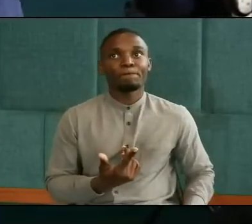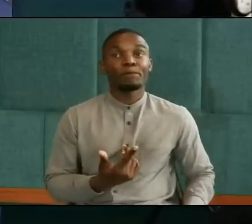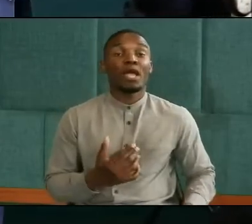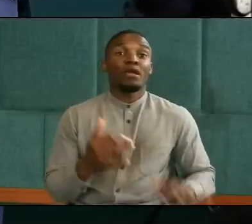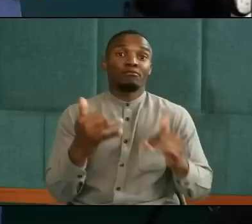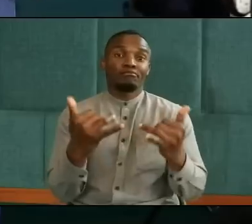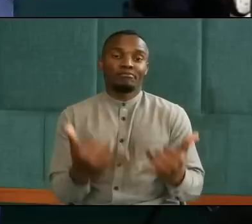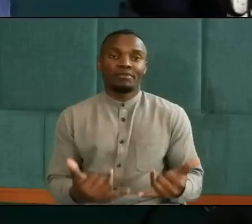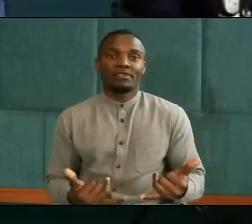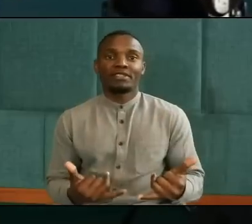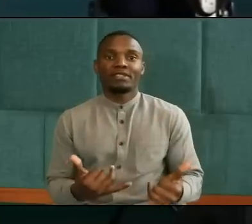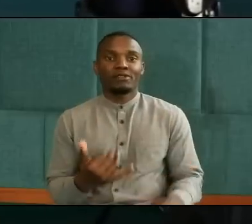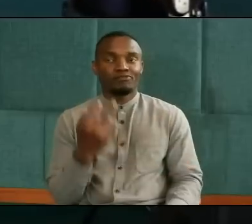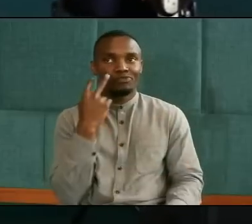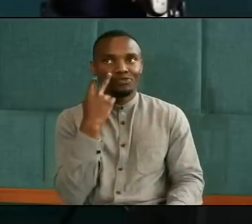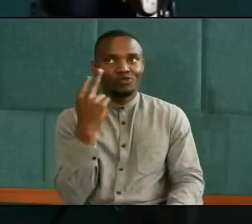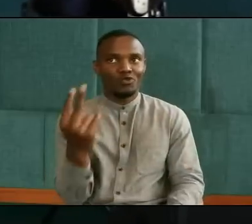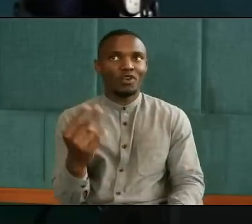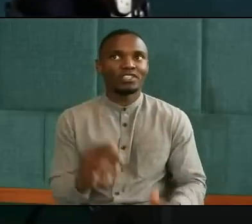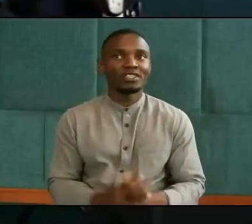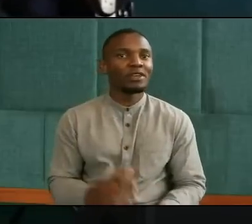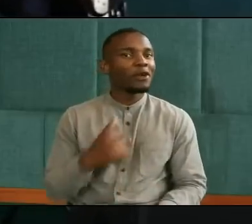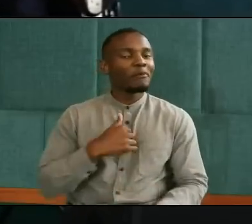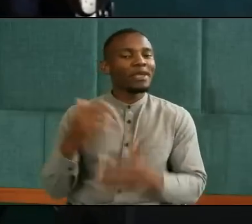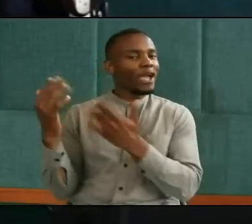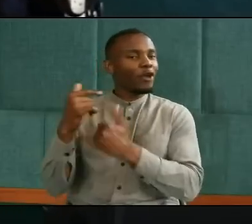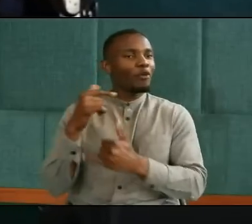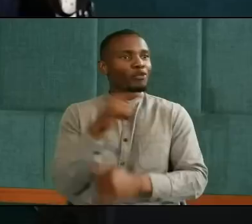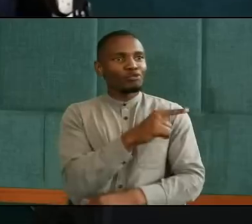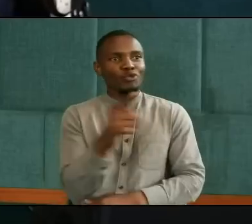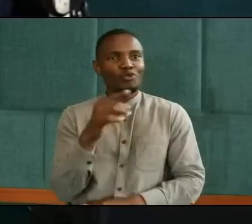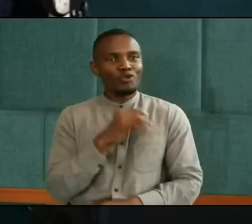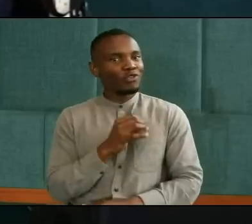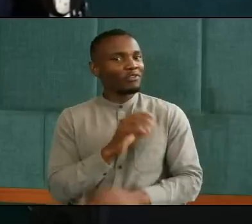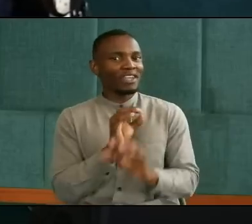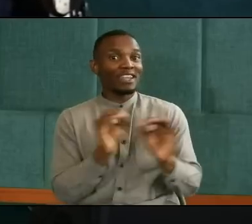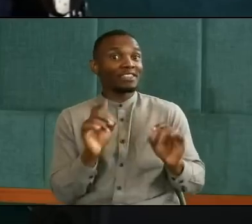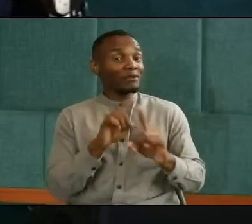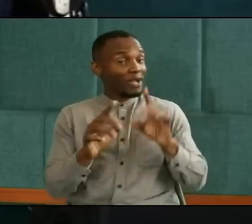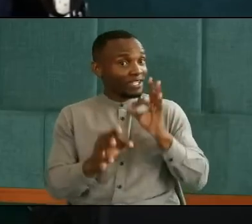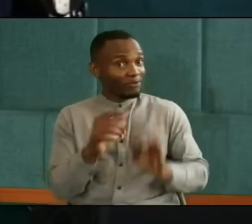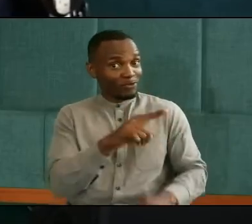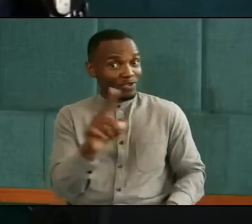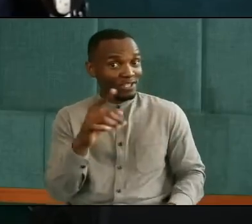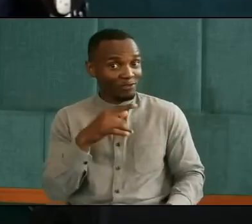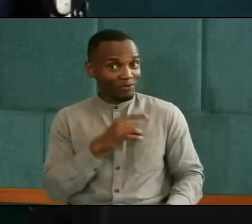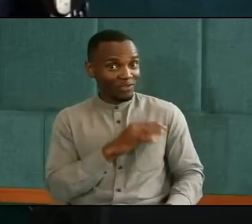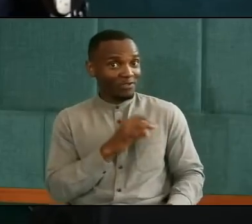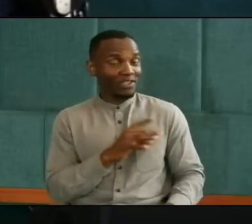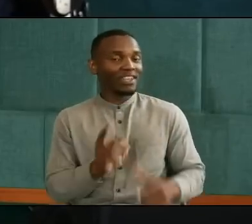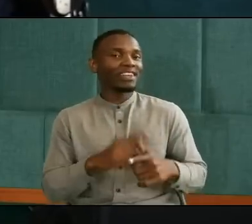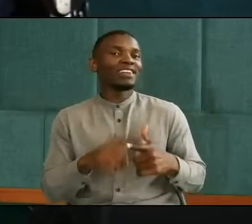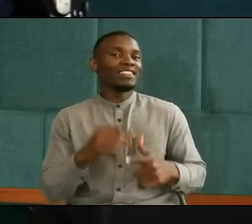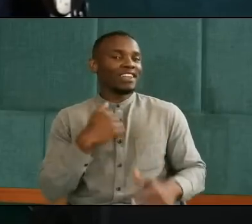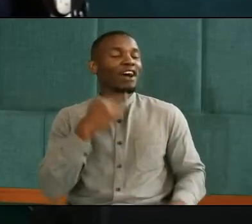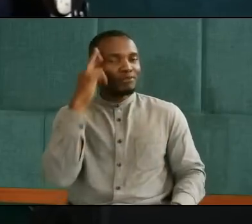So here we go. I hope I'm not scaring anybody. But if I'm scaring you, there's a baptismal pool